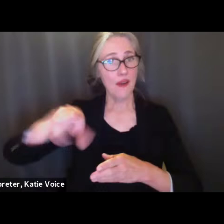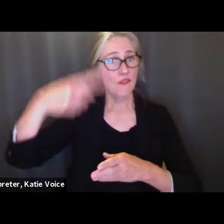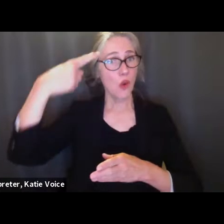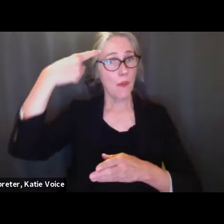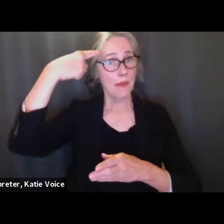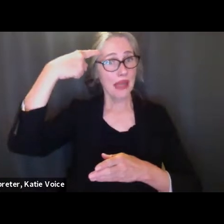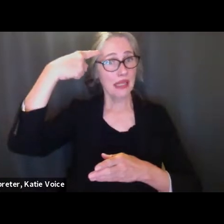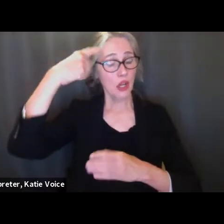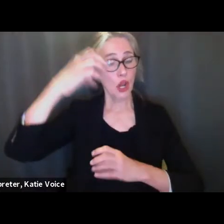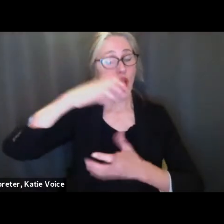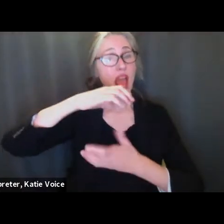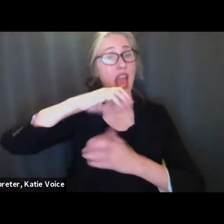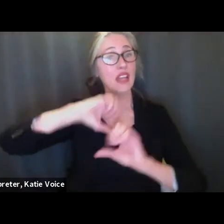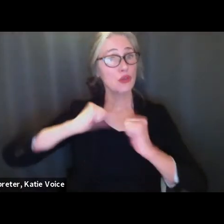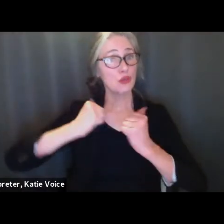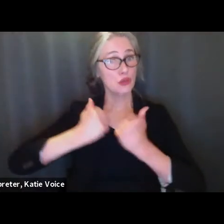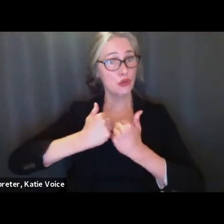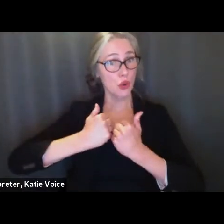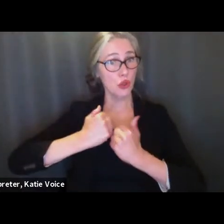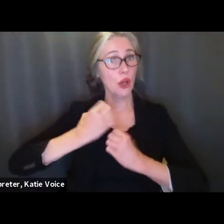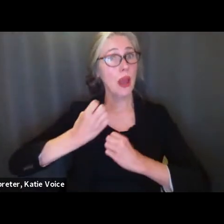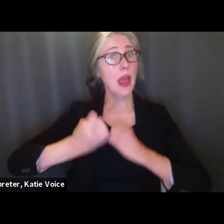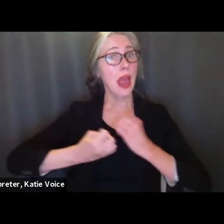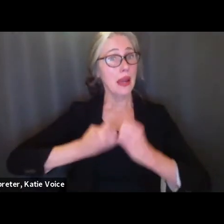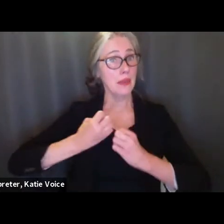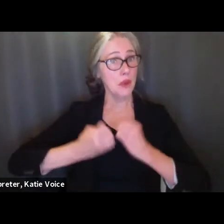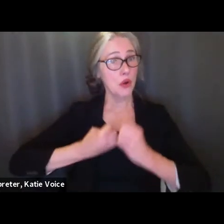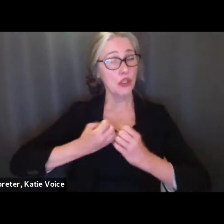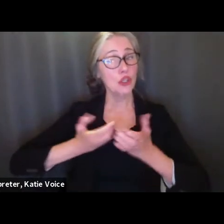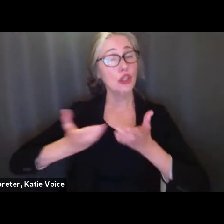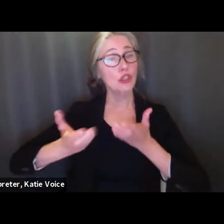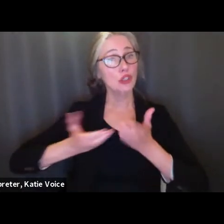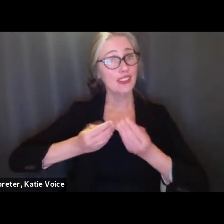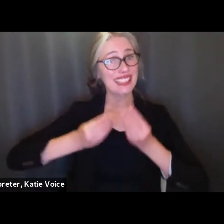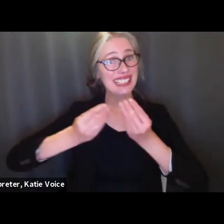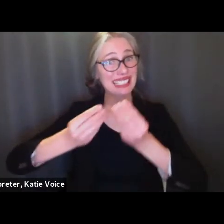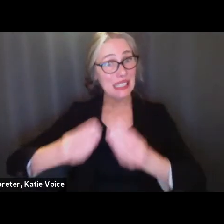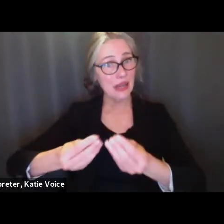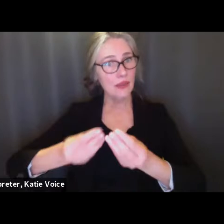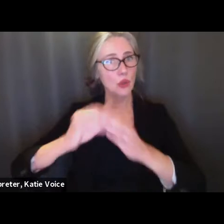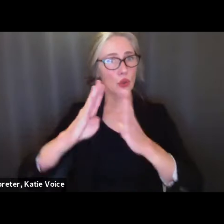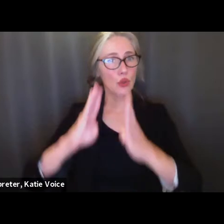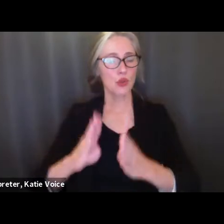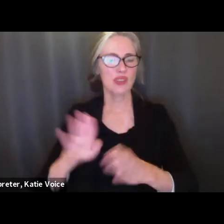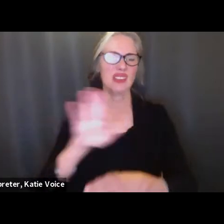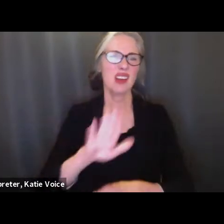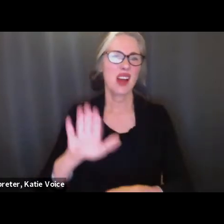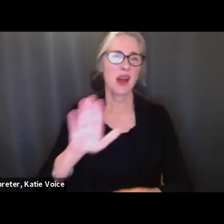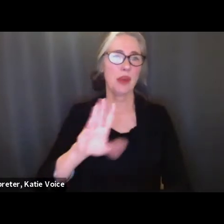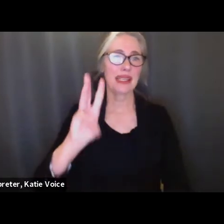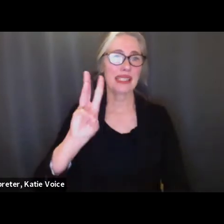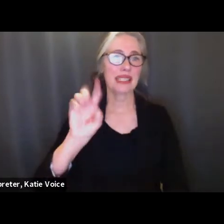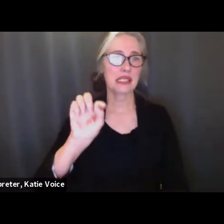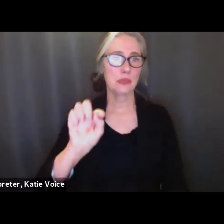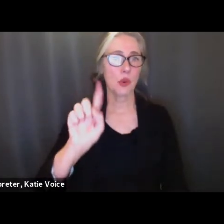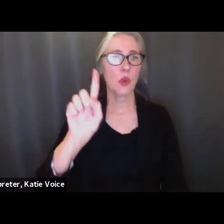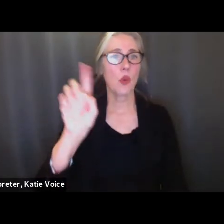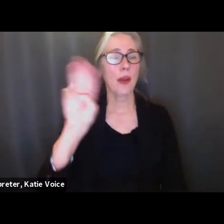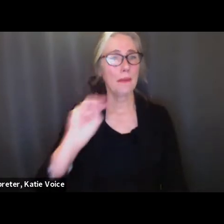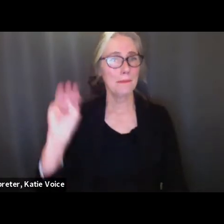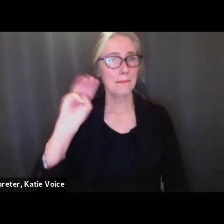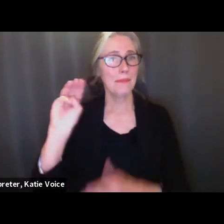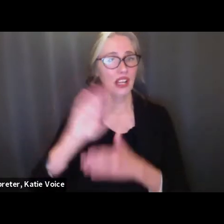emotional services to students, which is approximately $1.6 million. Little over, just so you know,